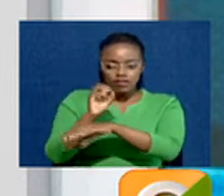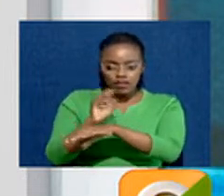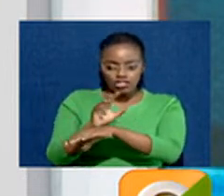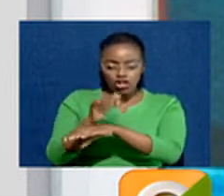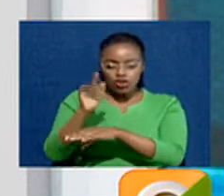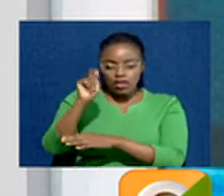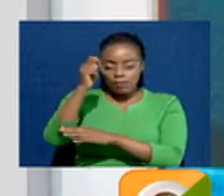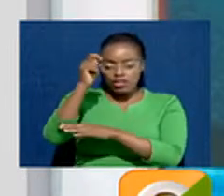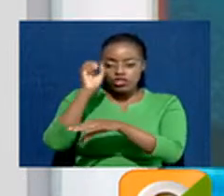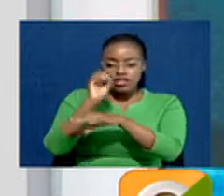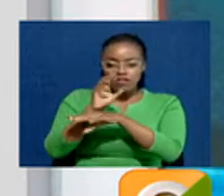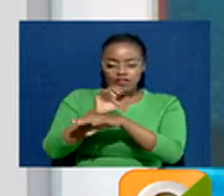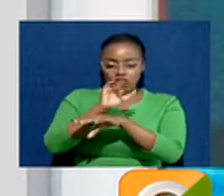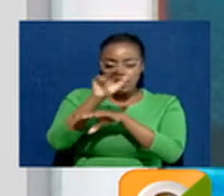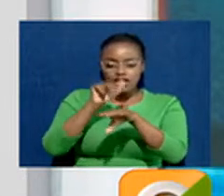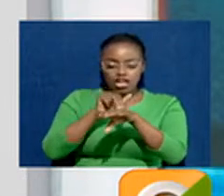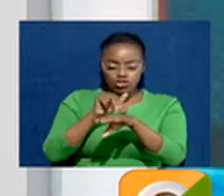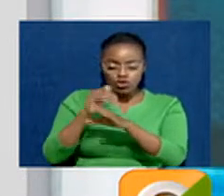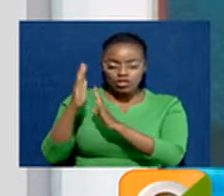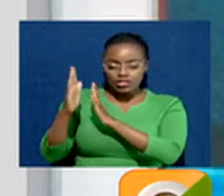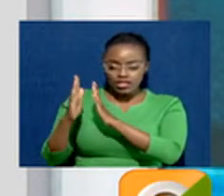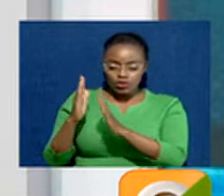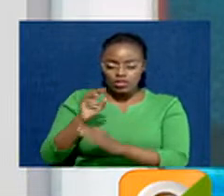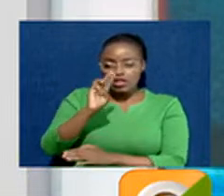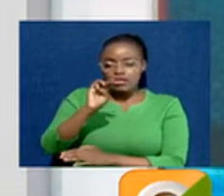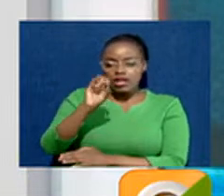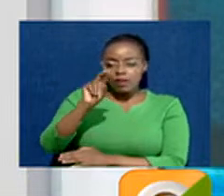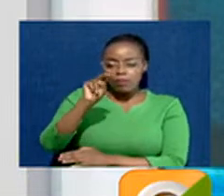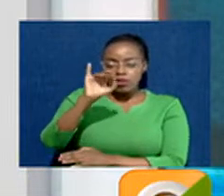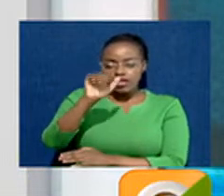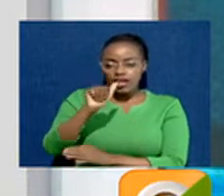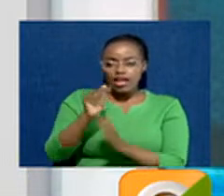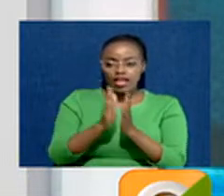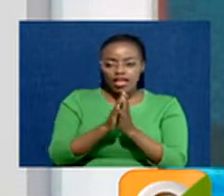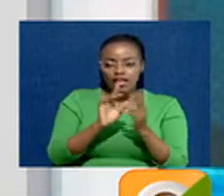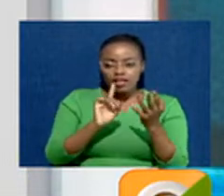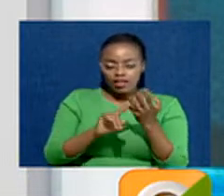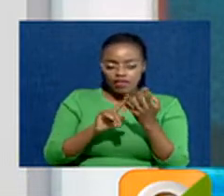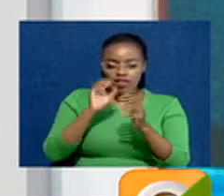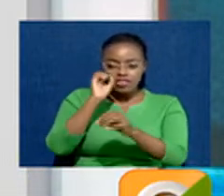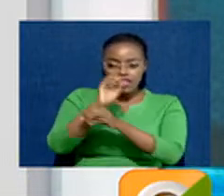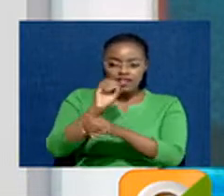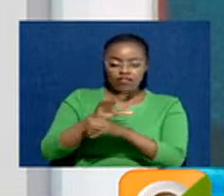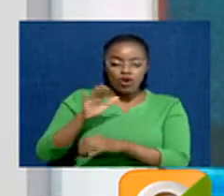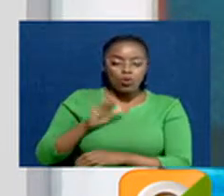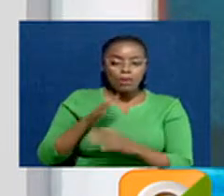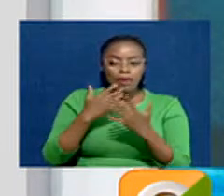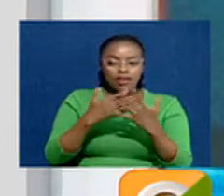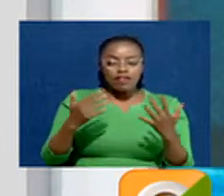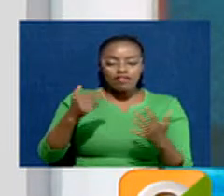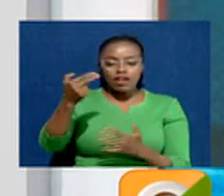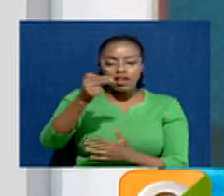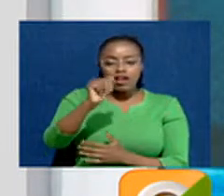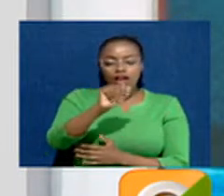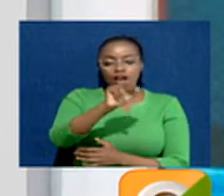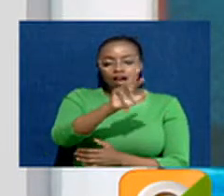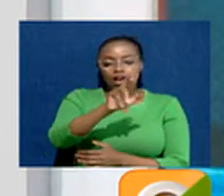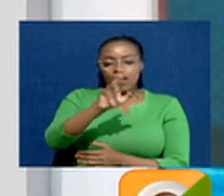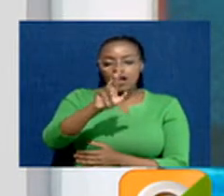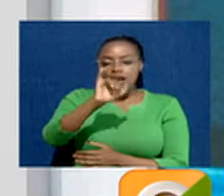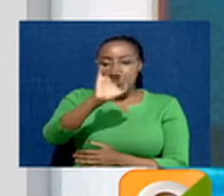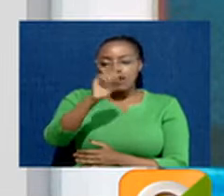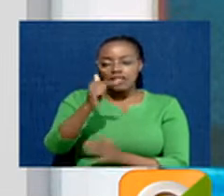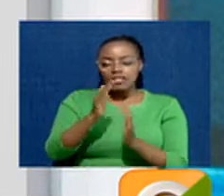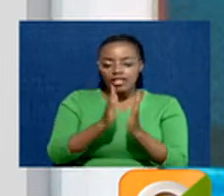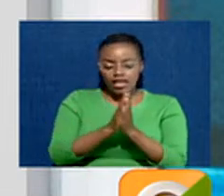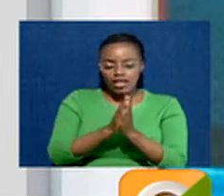the Presidential Advisor on National Security, Monica Juma, as well as the Advisor on Women Affairs, that is Harriet Chigai, and Devin